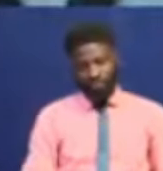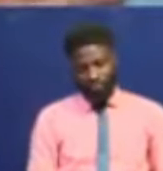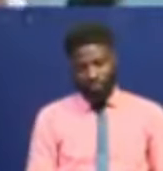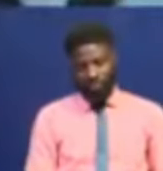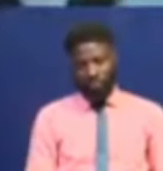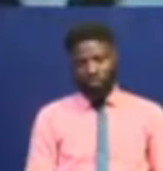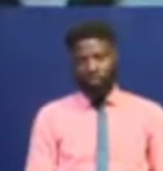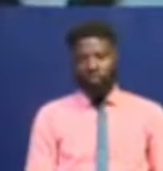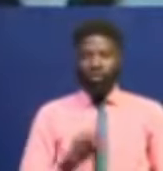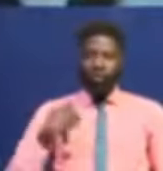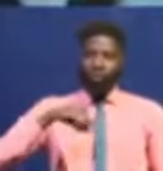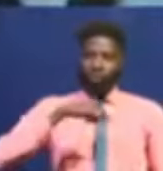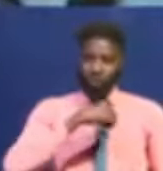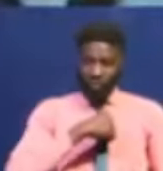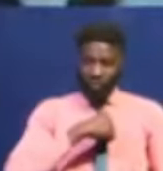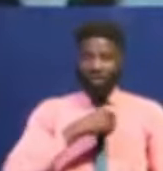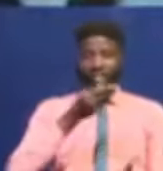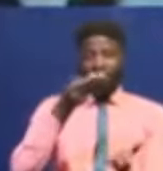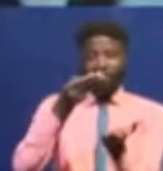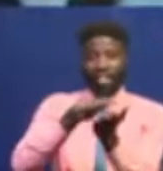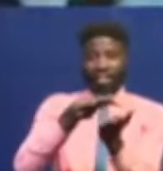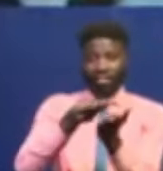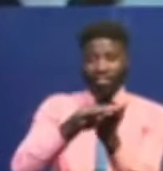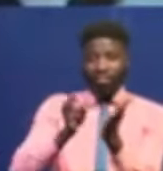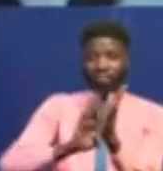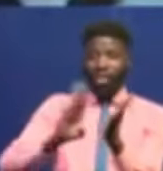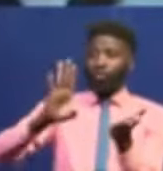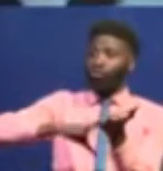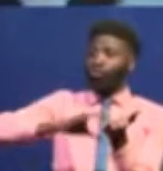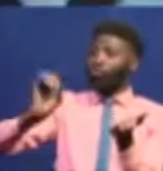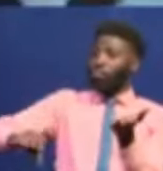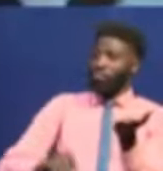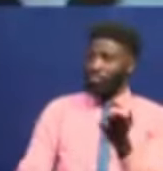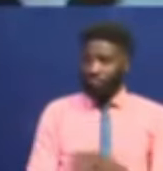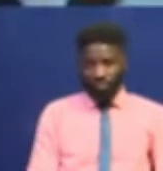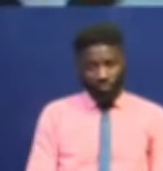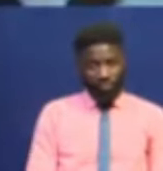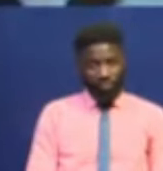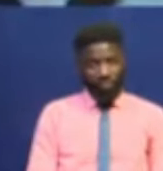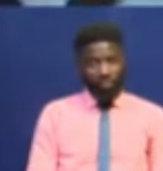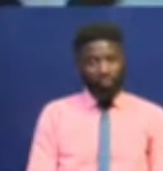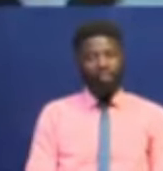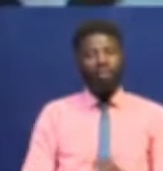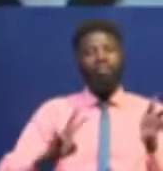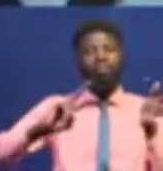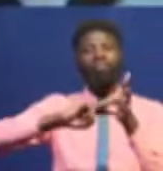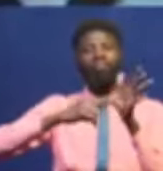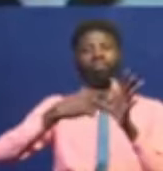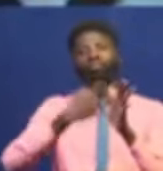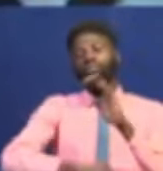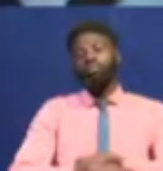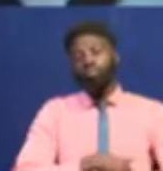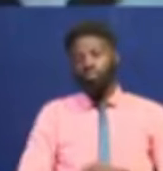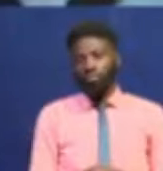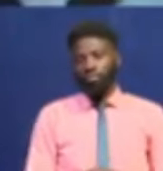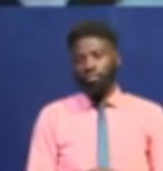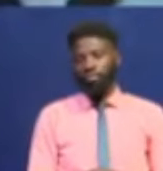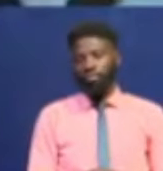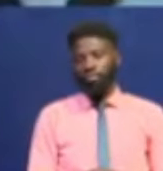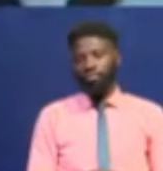we have dropped the finance bill. Yeah? What does that mean? It